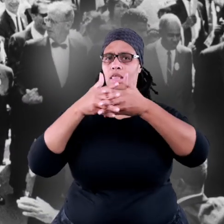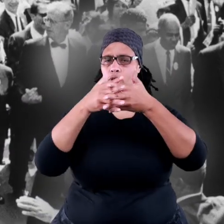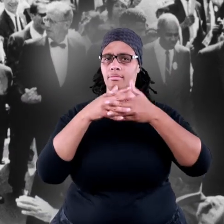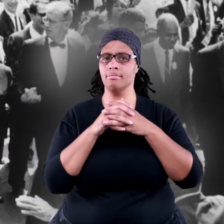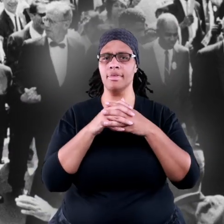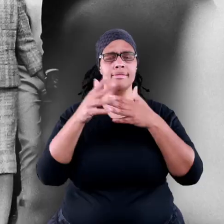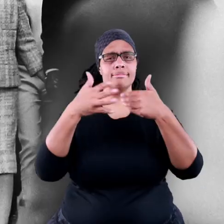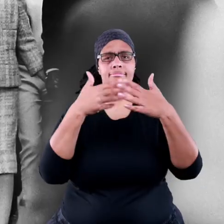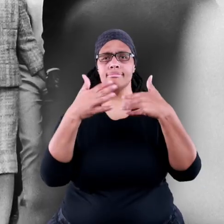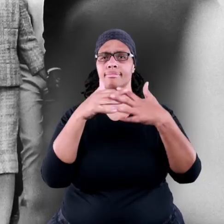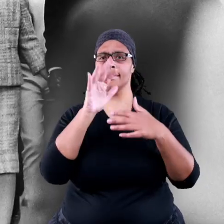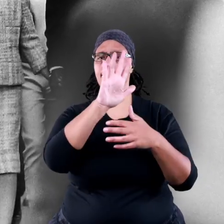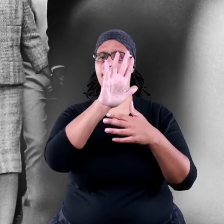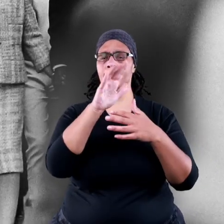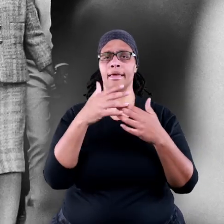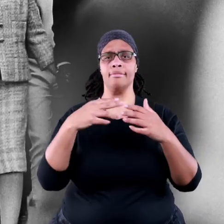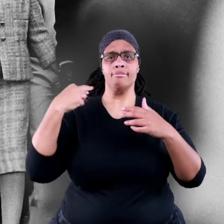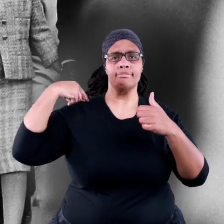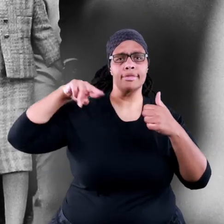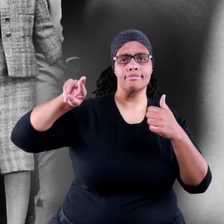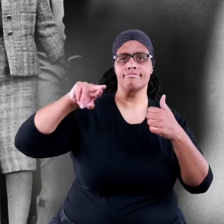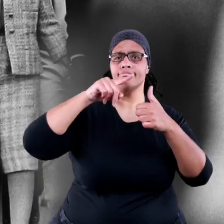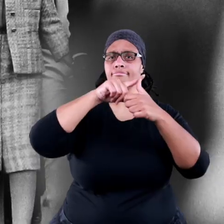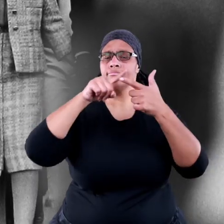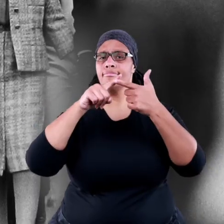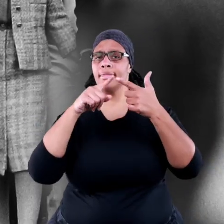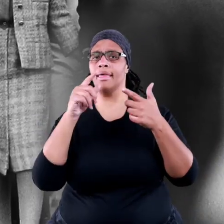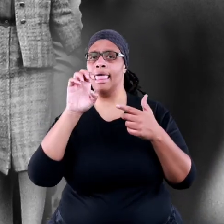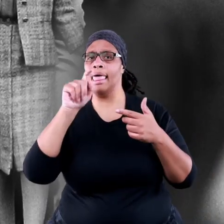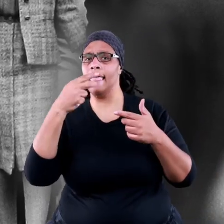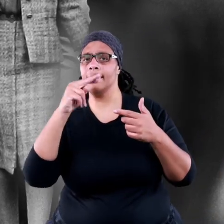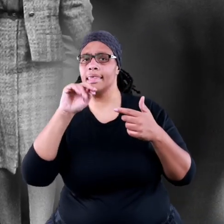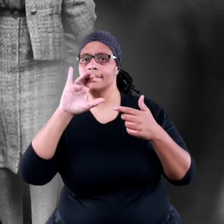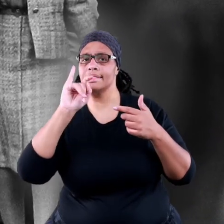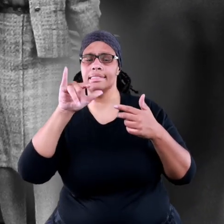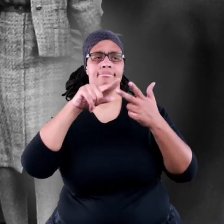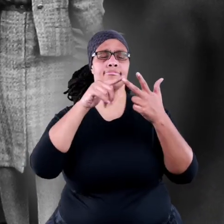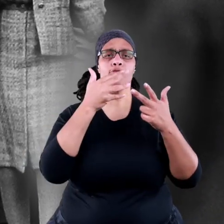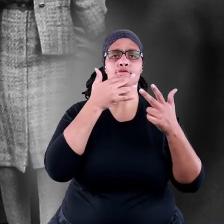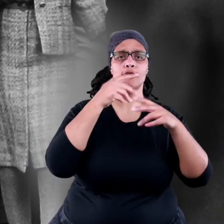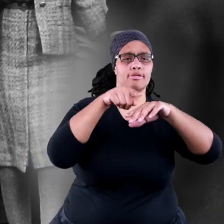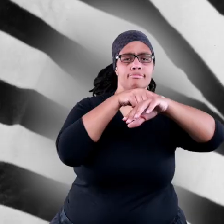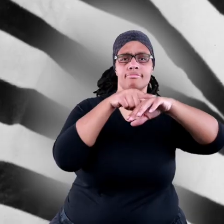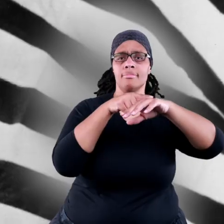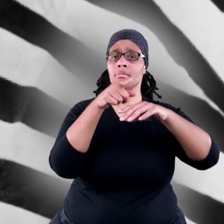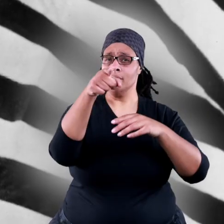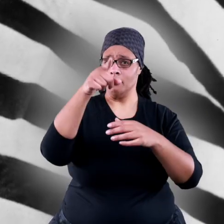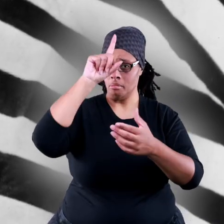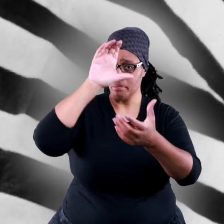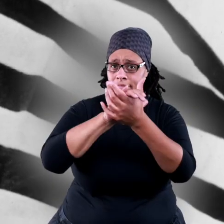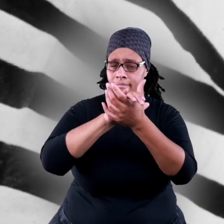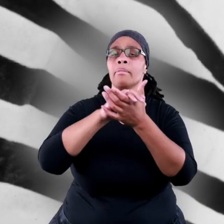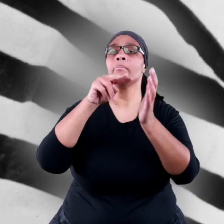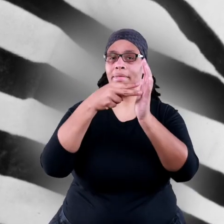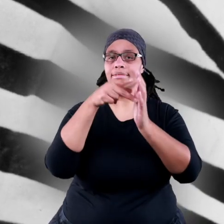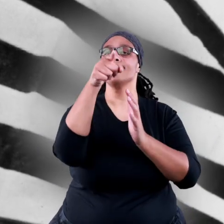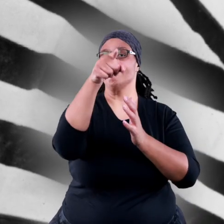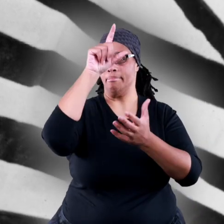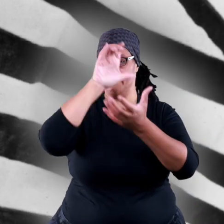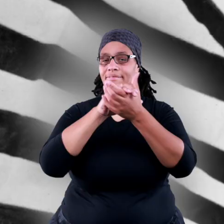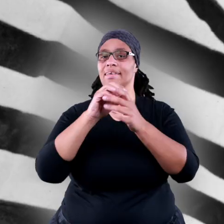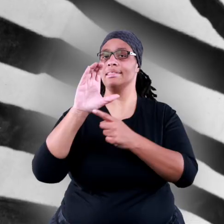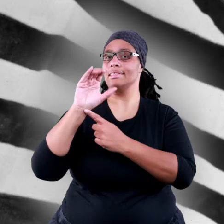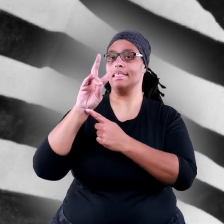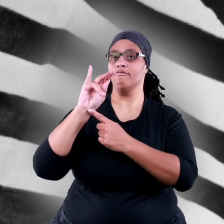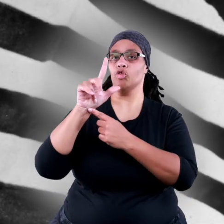in America, regardless of their ethnicity or religion or color of their skin, if you believe those things, then you